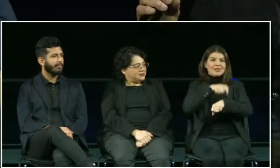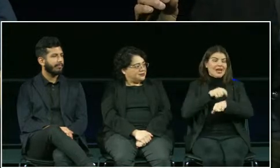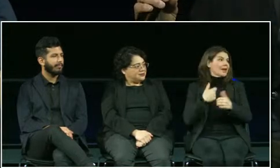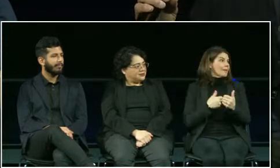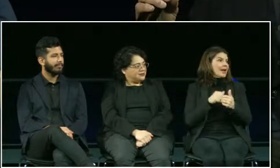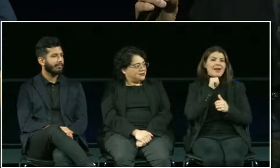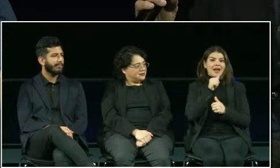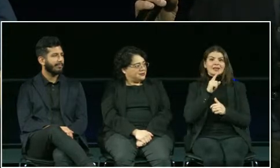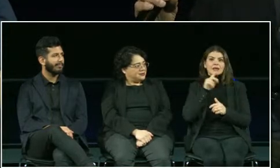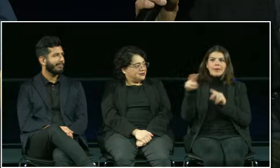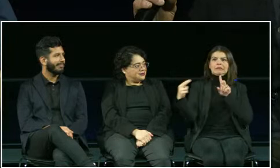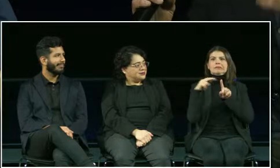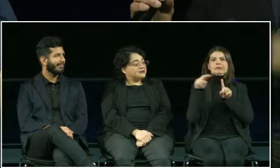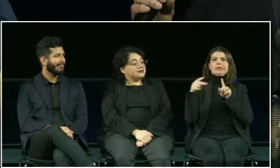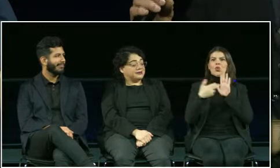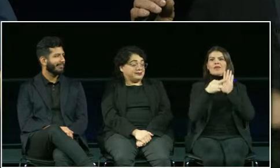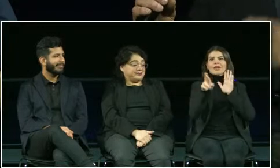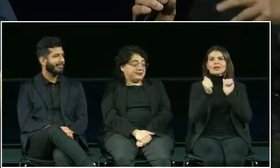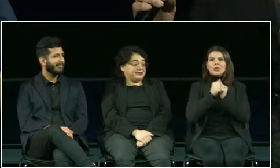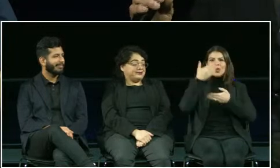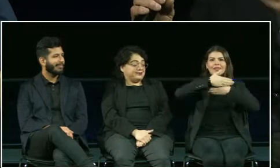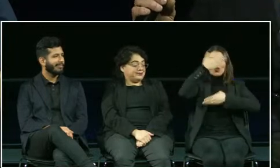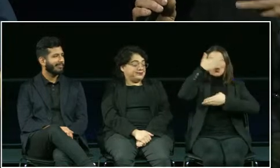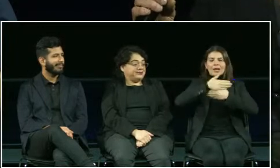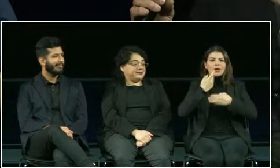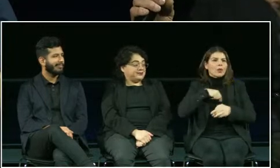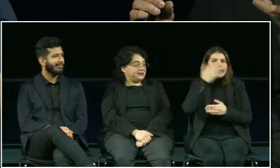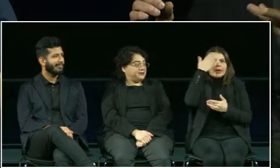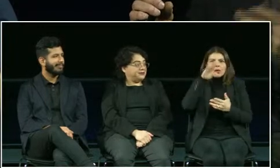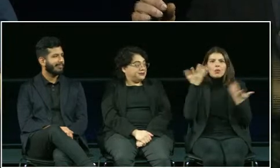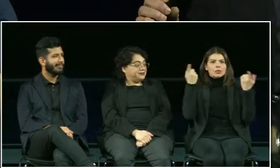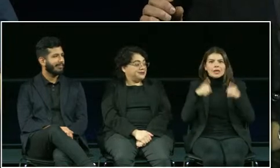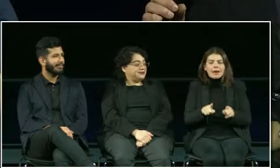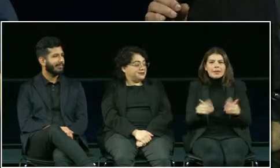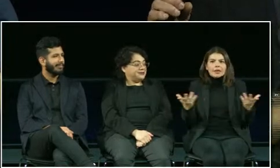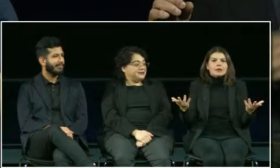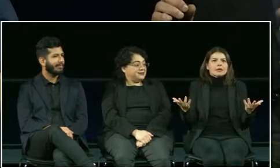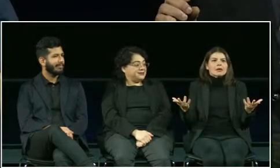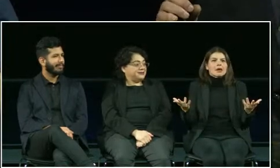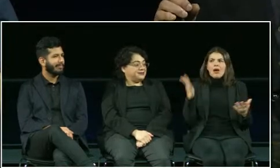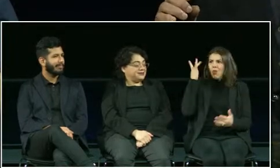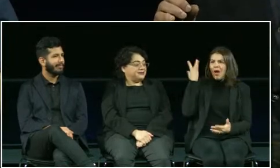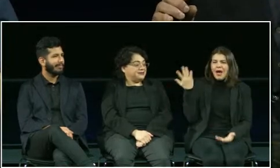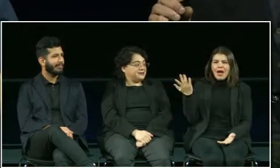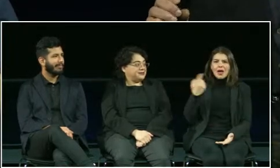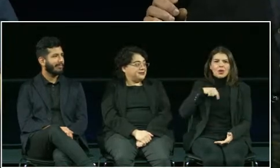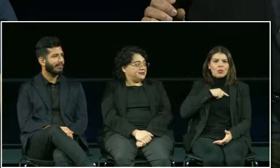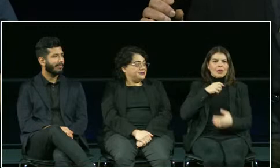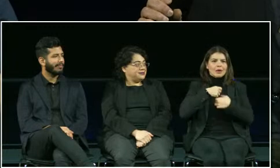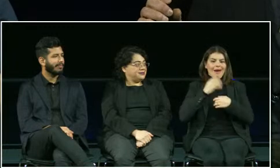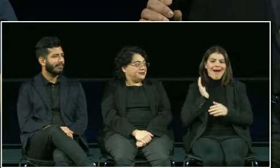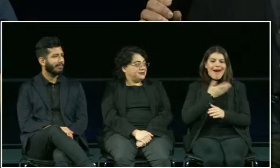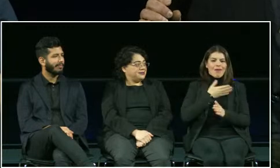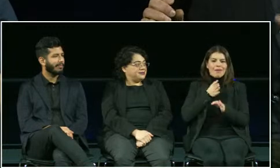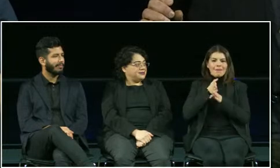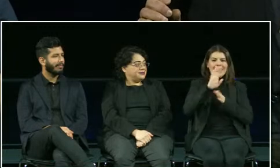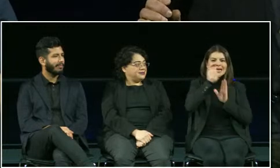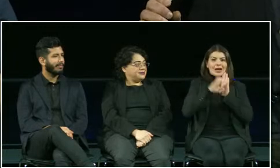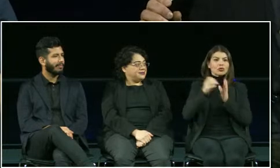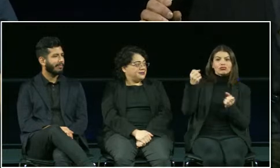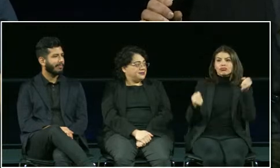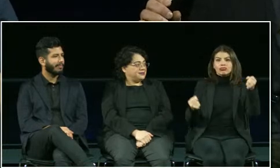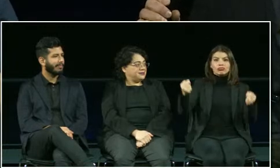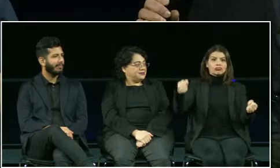actually, not to be reflected in the window, so we didn't know what was going on. While the main character was driving the